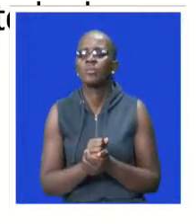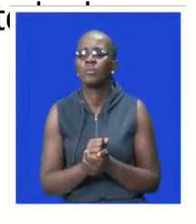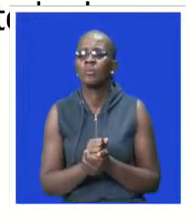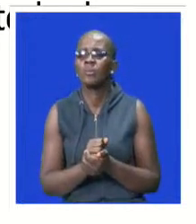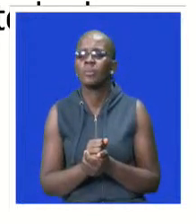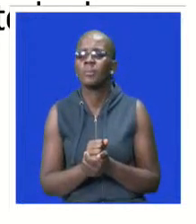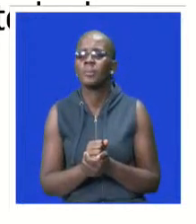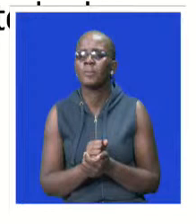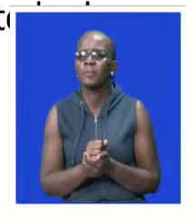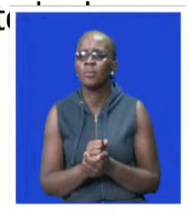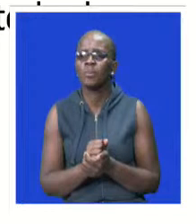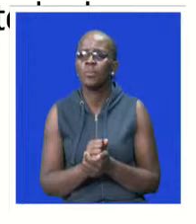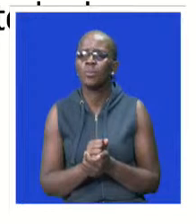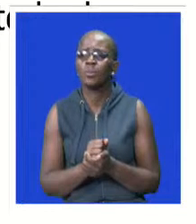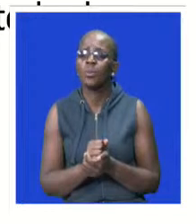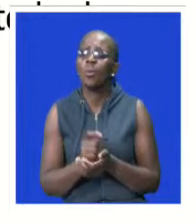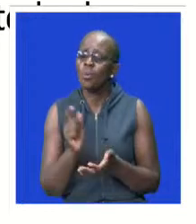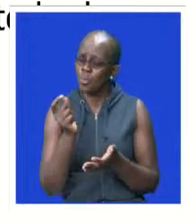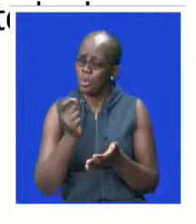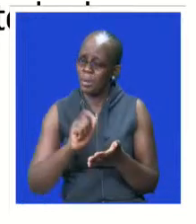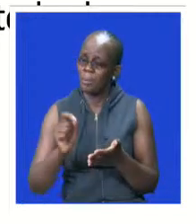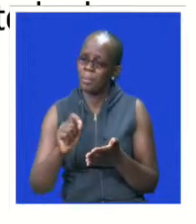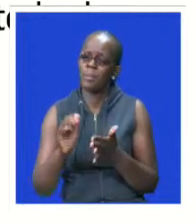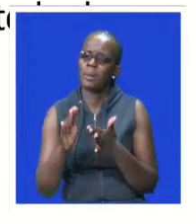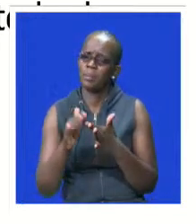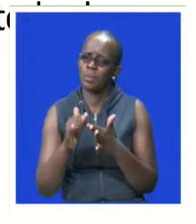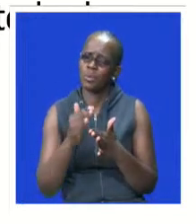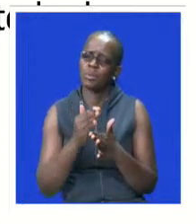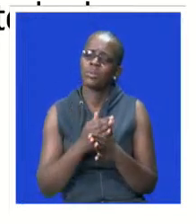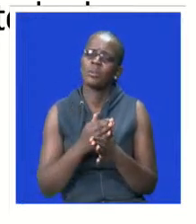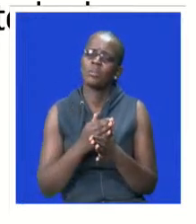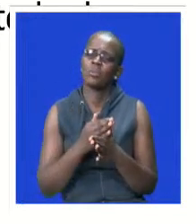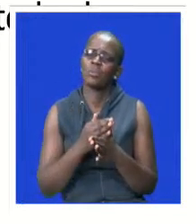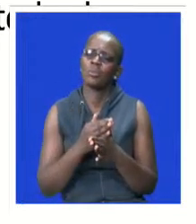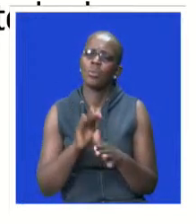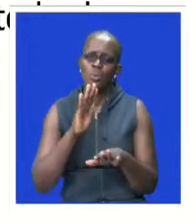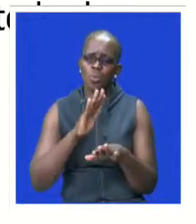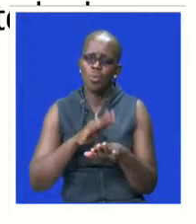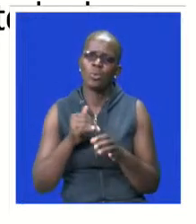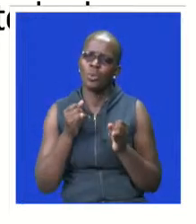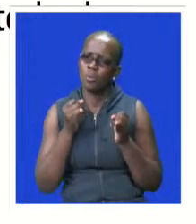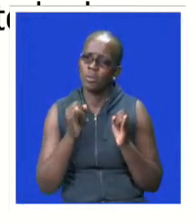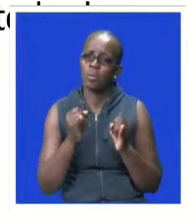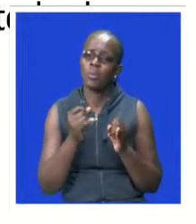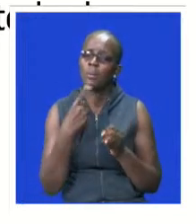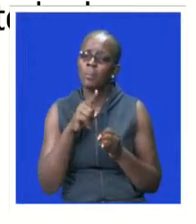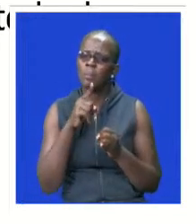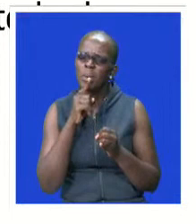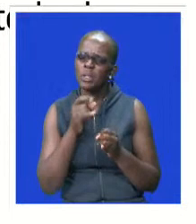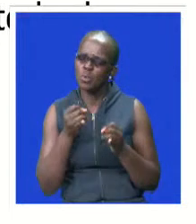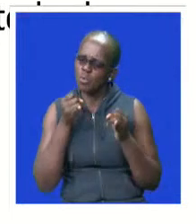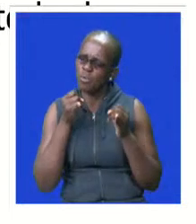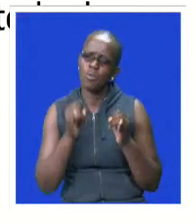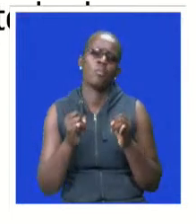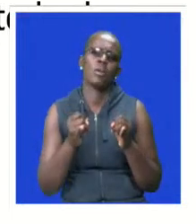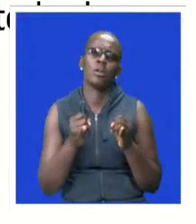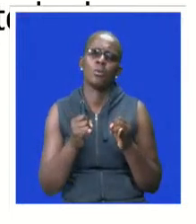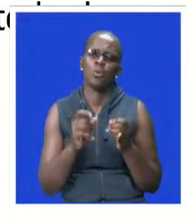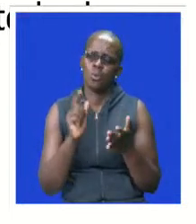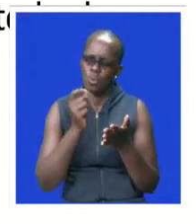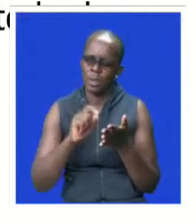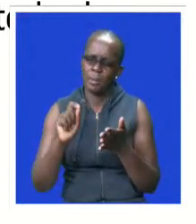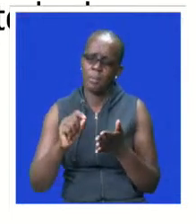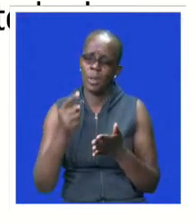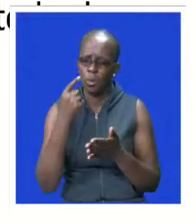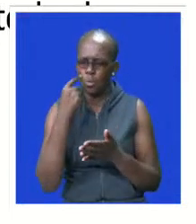we call a chatty language. There are certain things that you need to be careful of. You need to be careful of certain things.